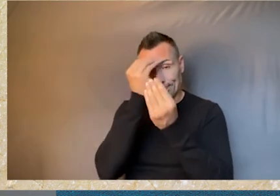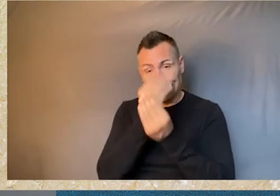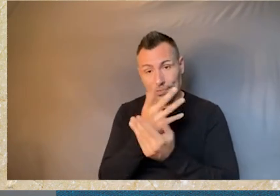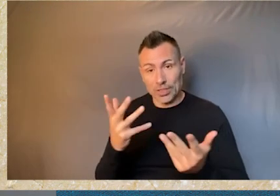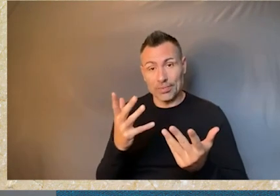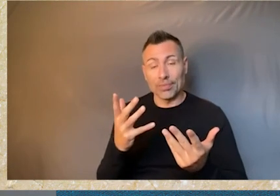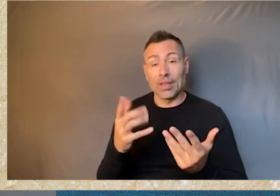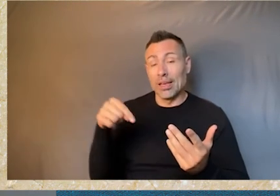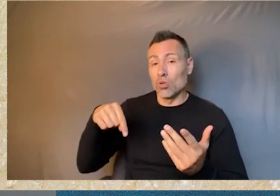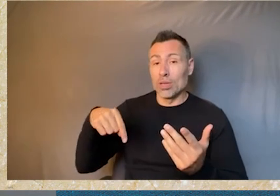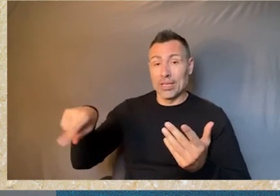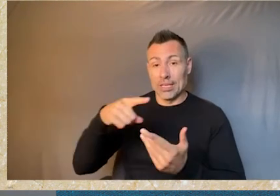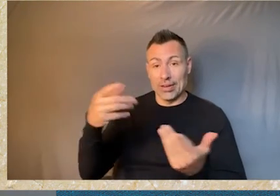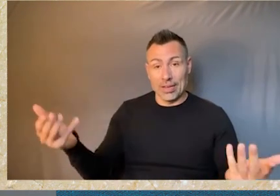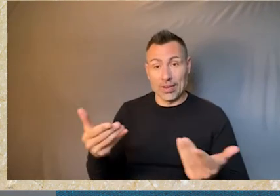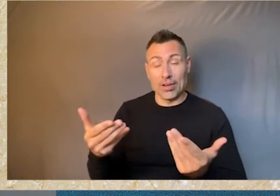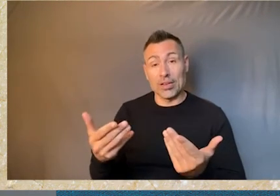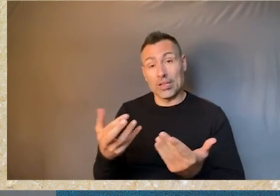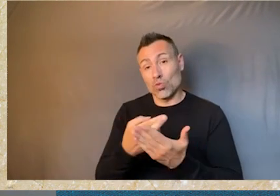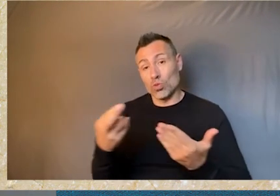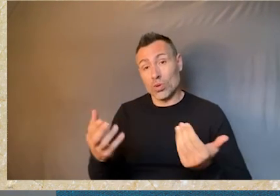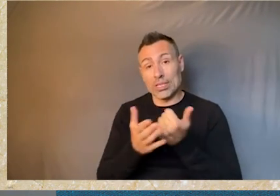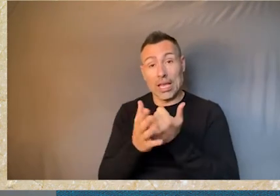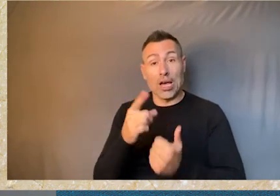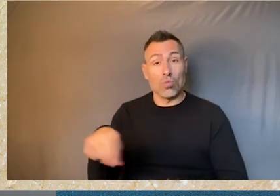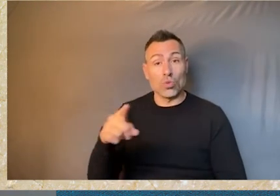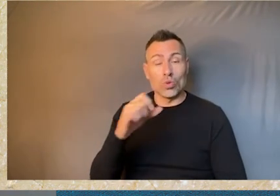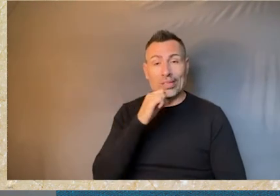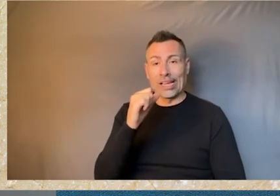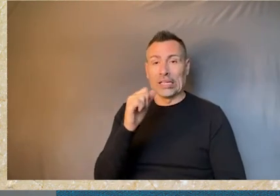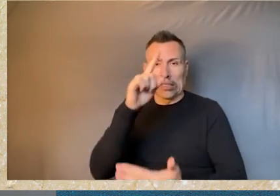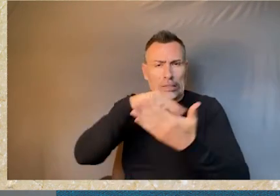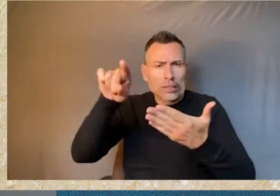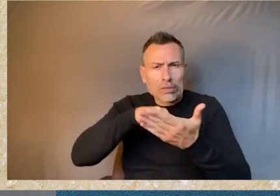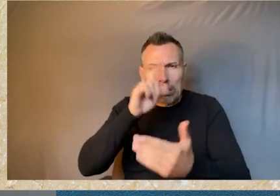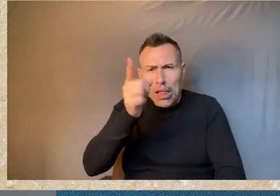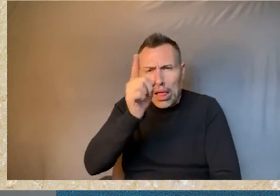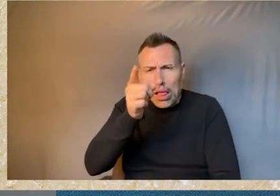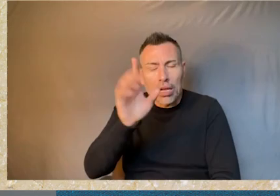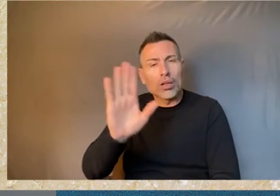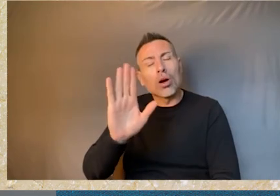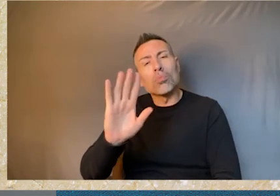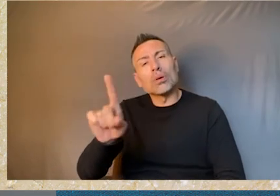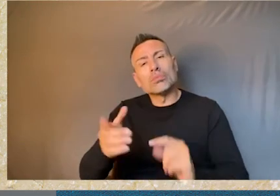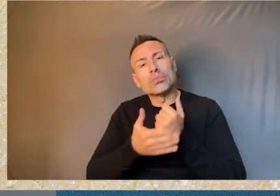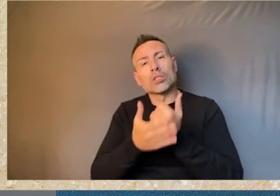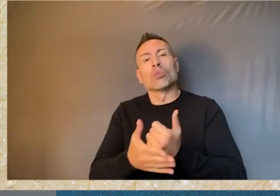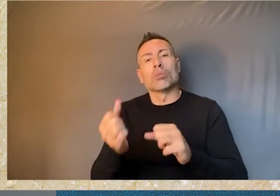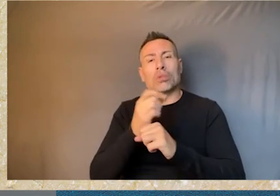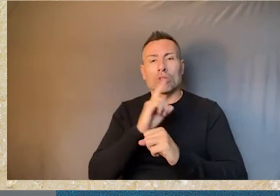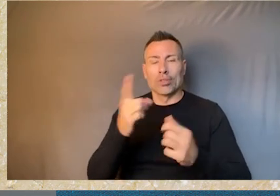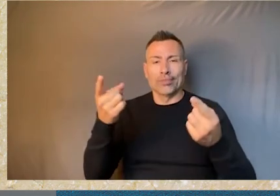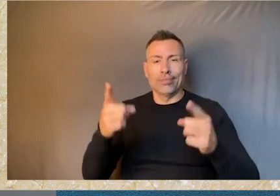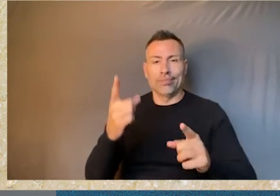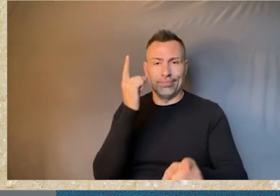here as a resource to help you, not criticize or point out what you're doing wrong, but help you and make sure you can do it right and have